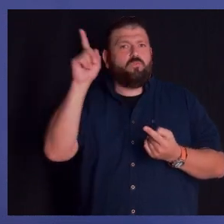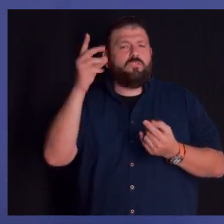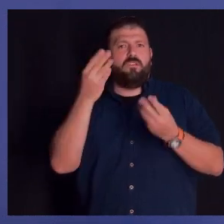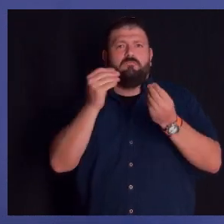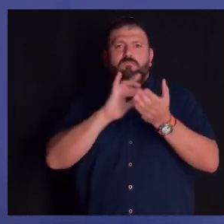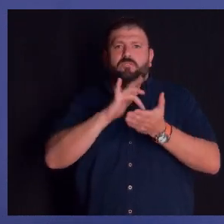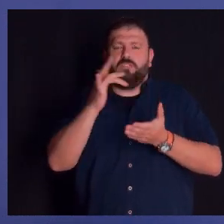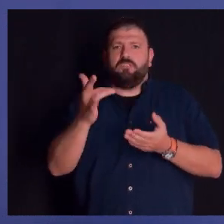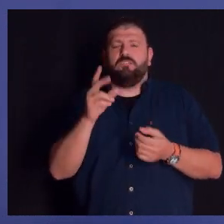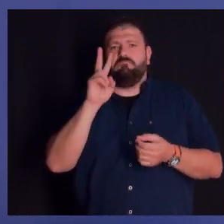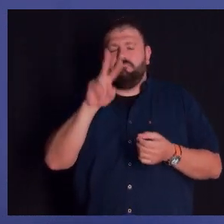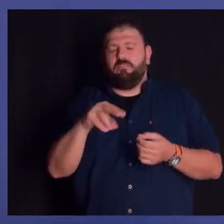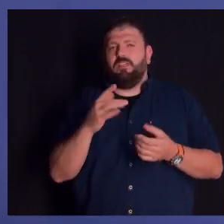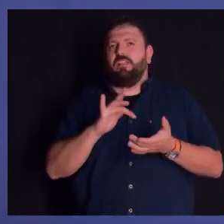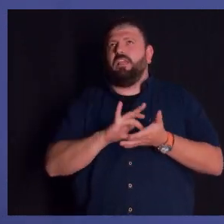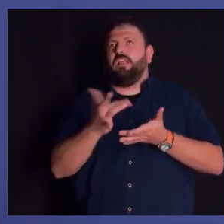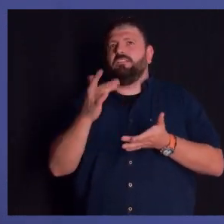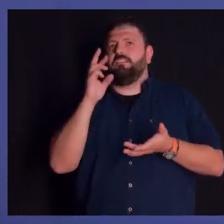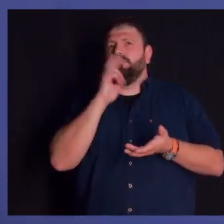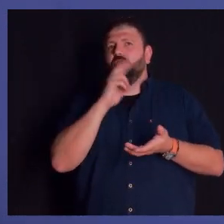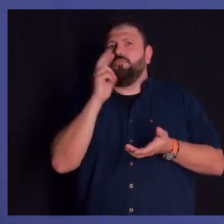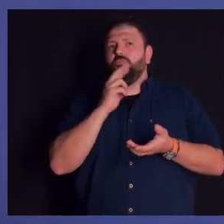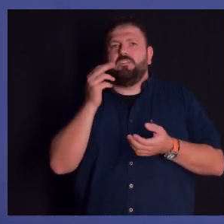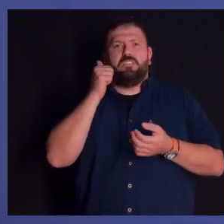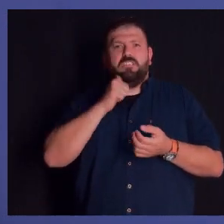much. In Russian, Russia is always